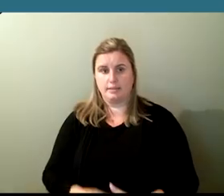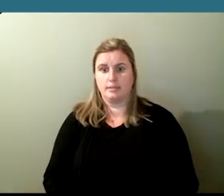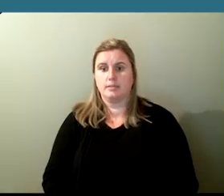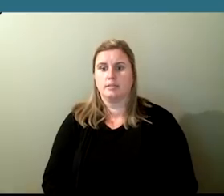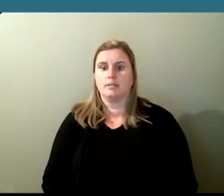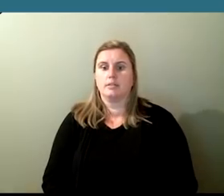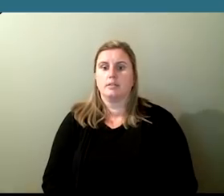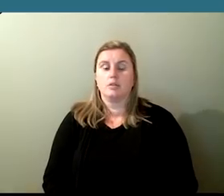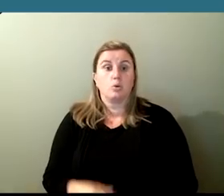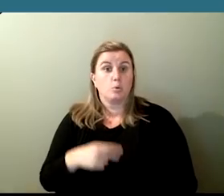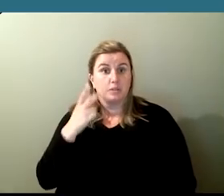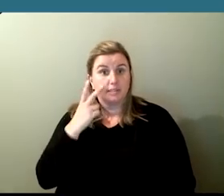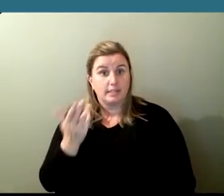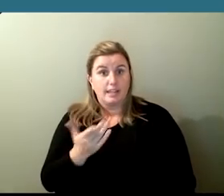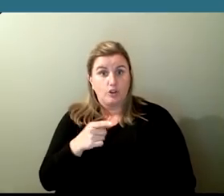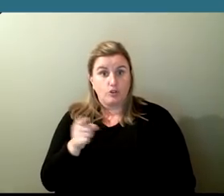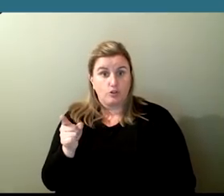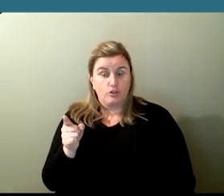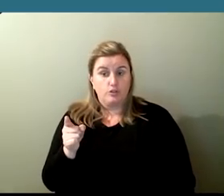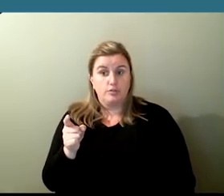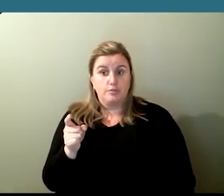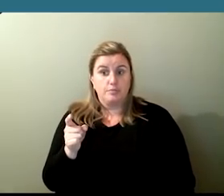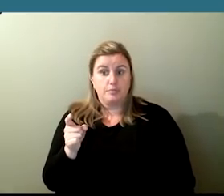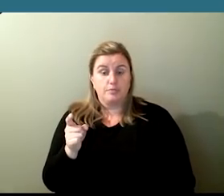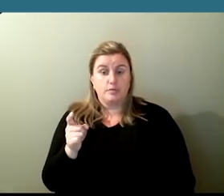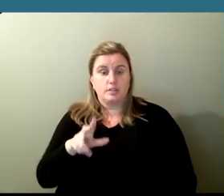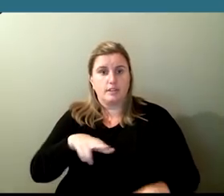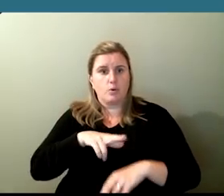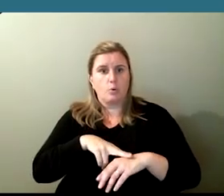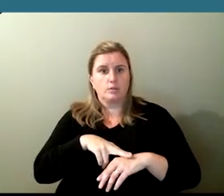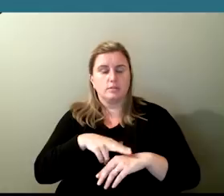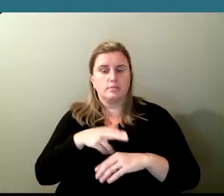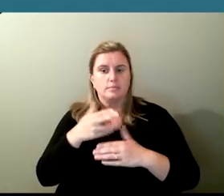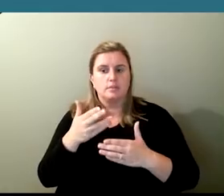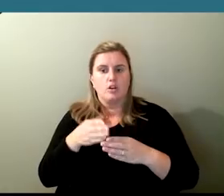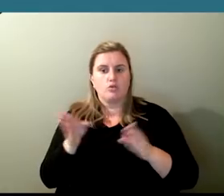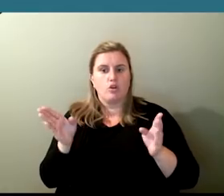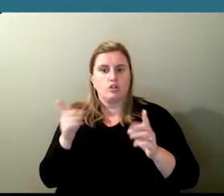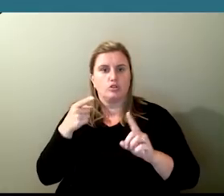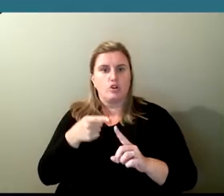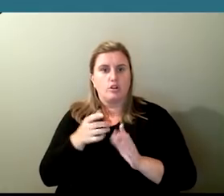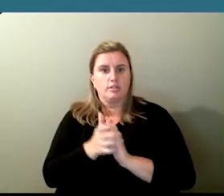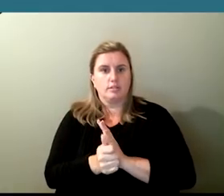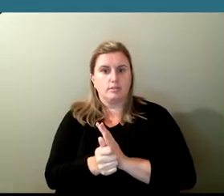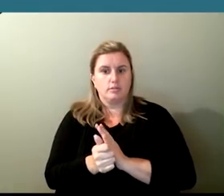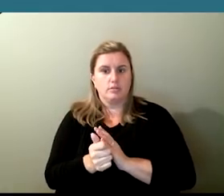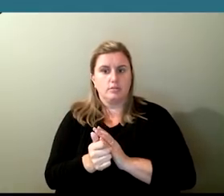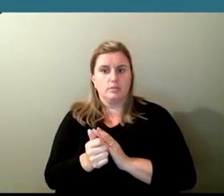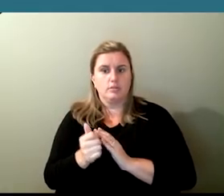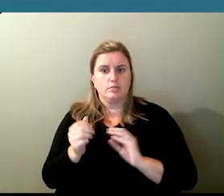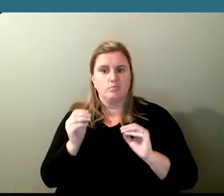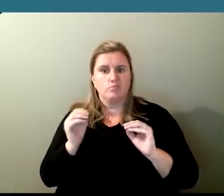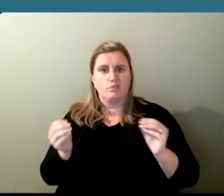what we're seeing here is, of course, across target skills, no